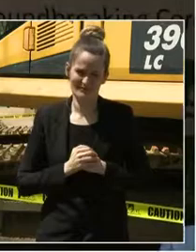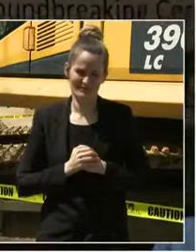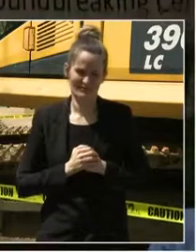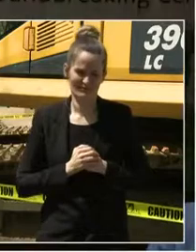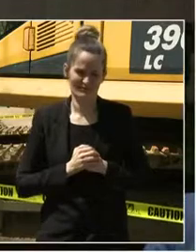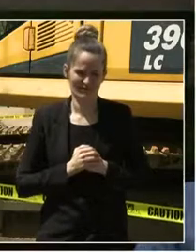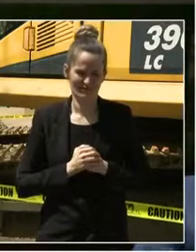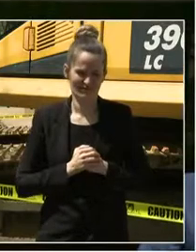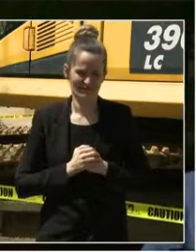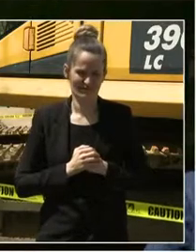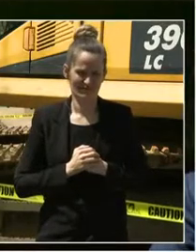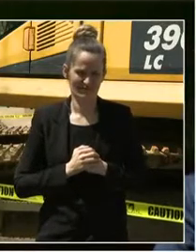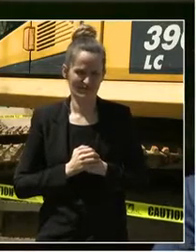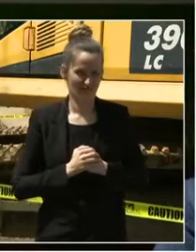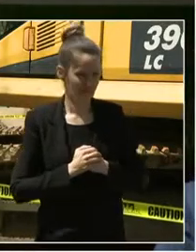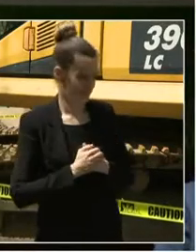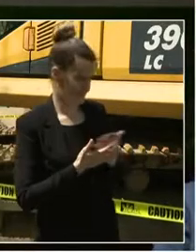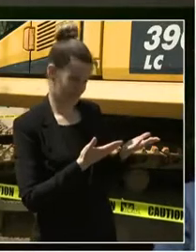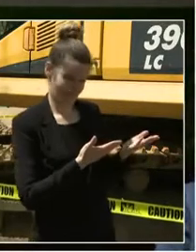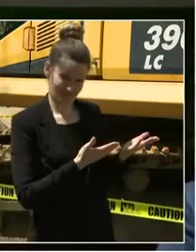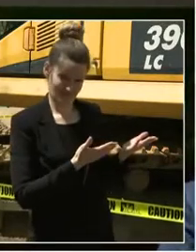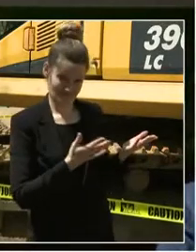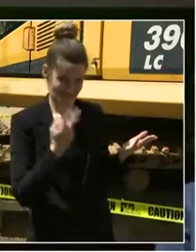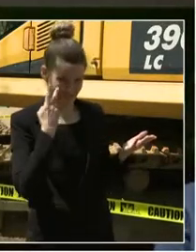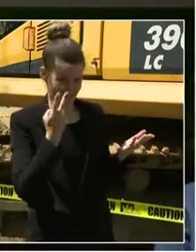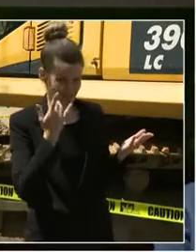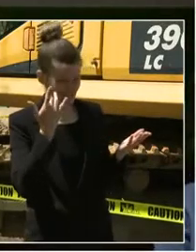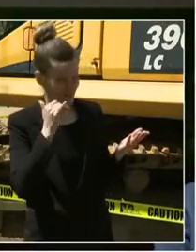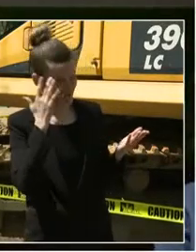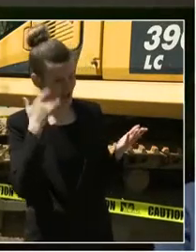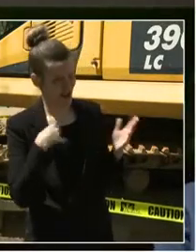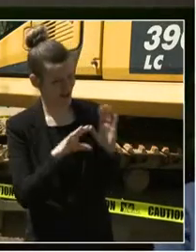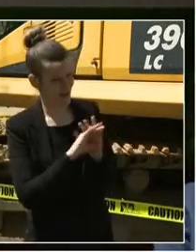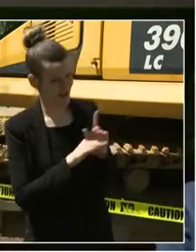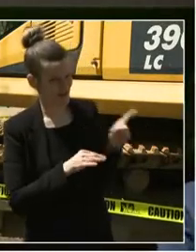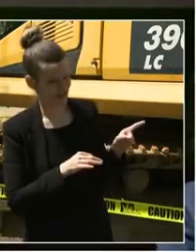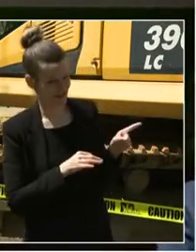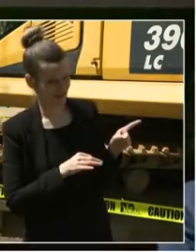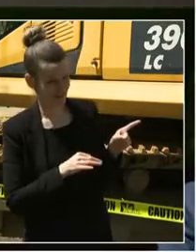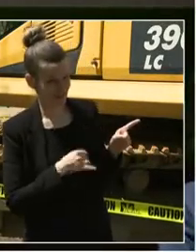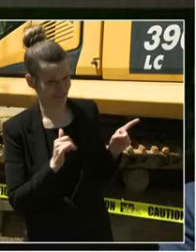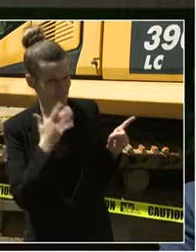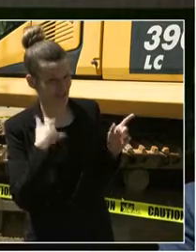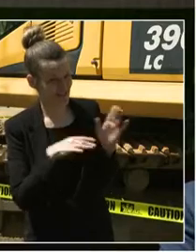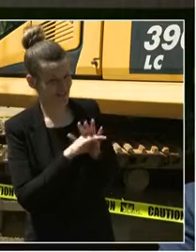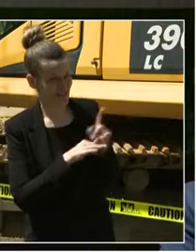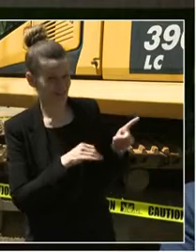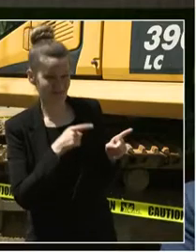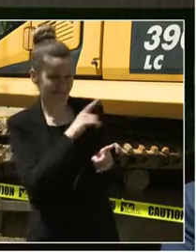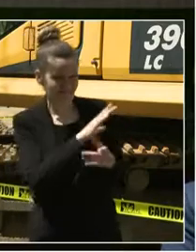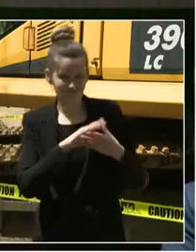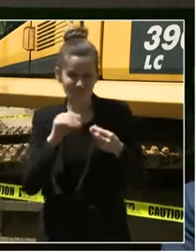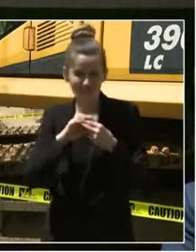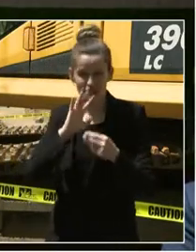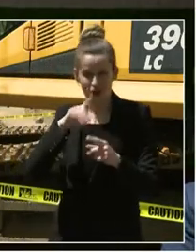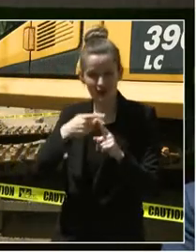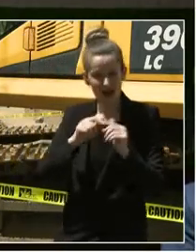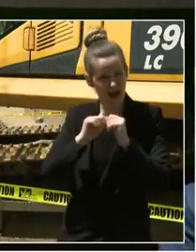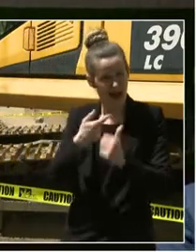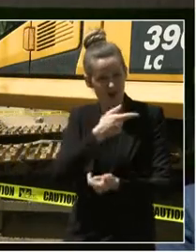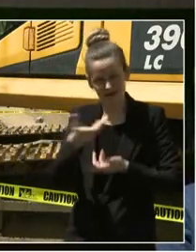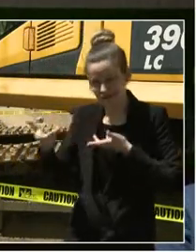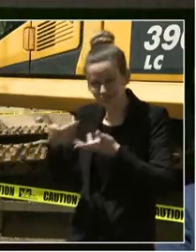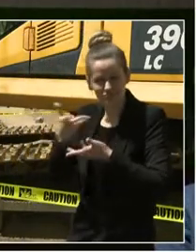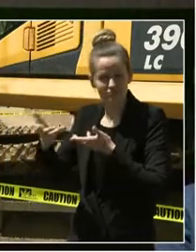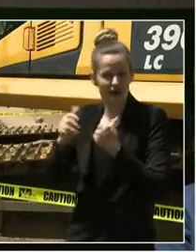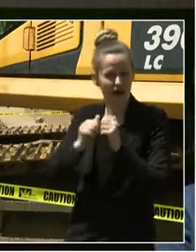Well, you see why I appointed him the director of DPR. And he tells a lot of stories about how DPR